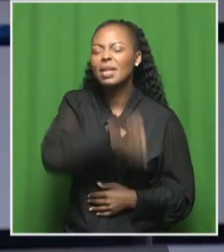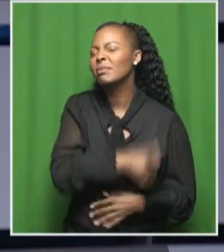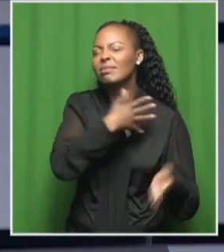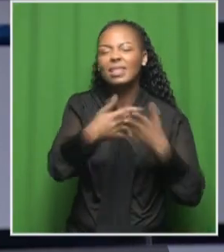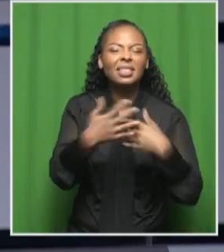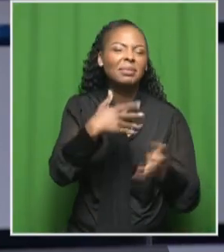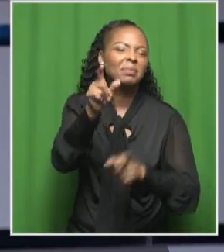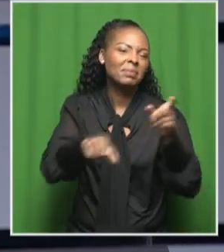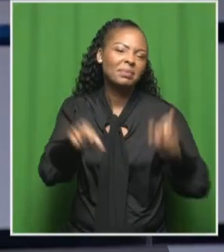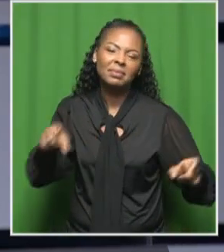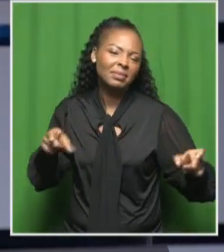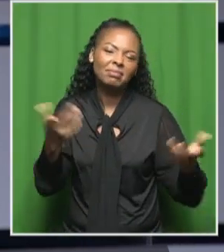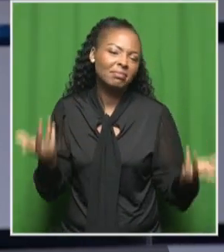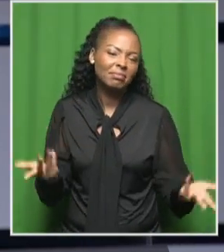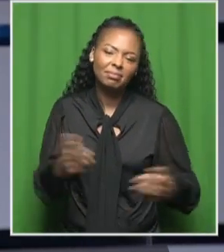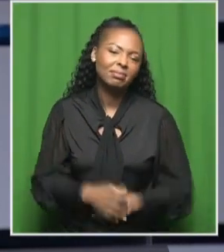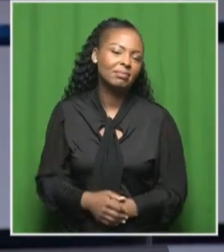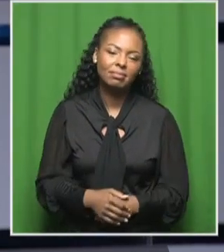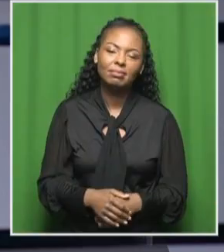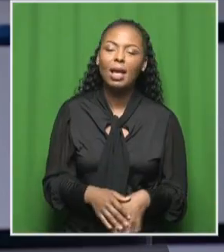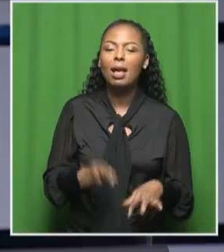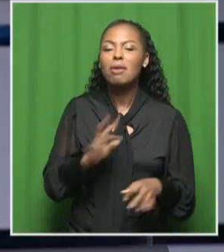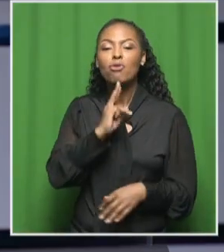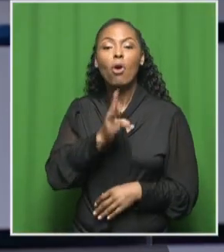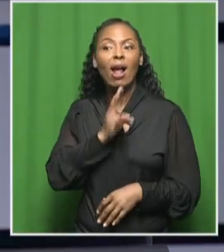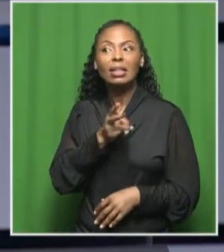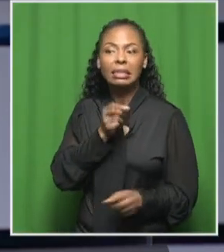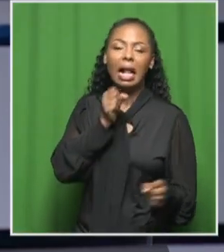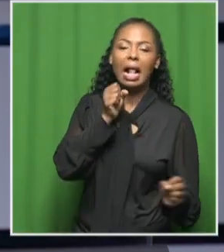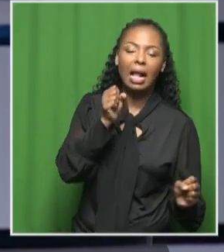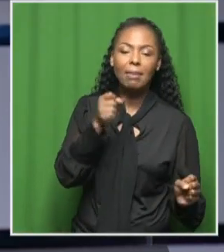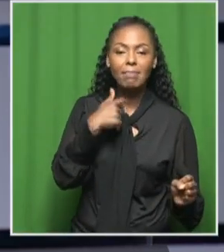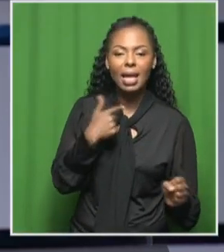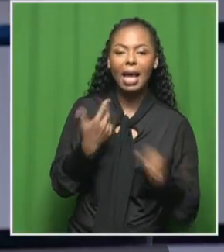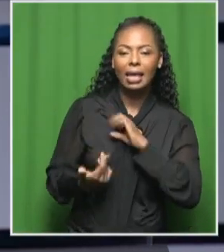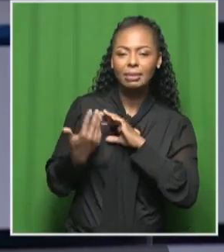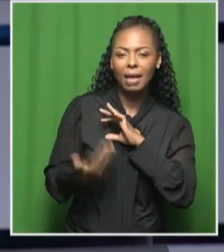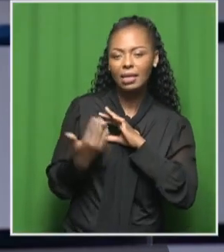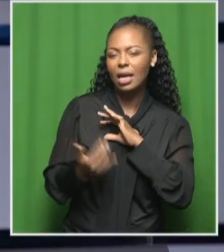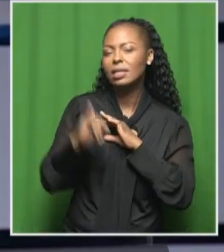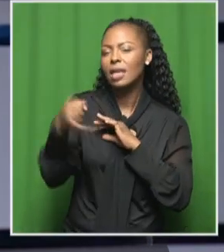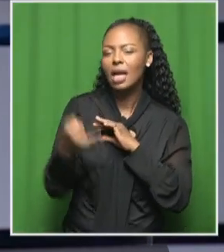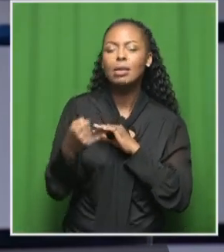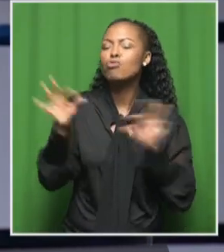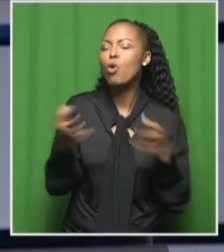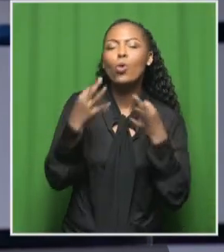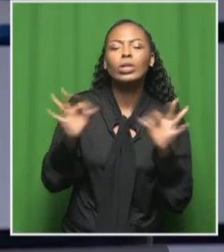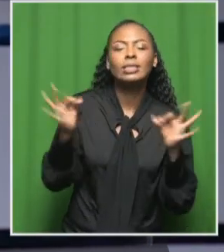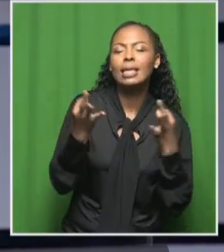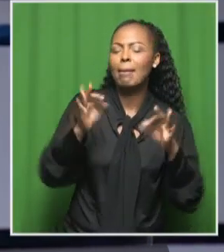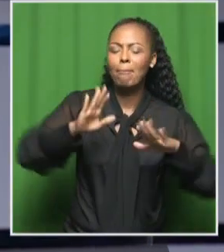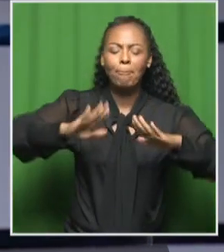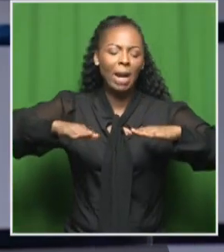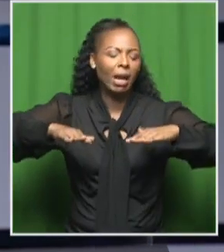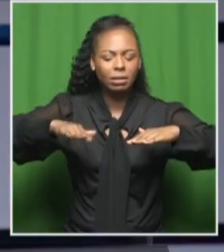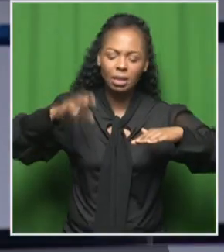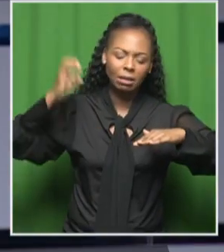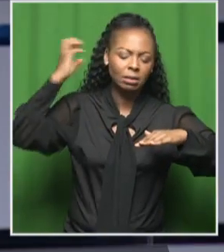a musician, not just as a vocalist. I'm so inspired by just music, beats,